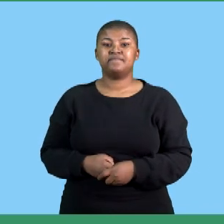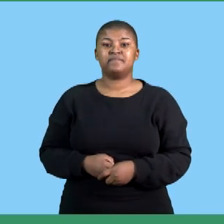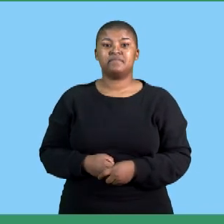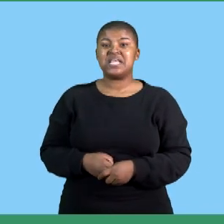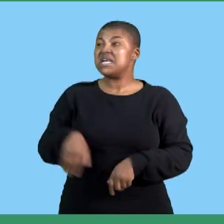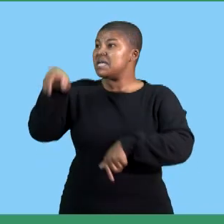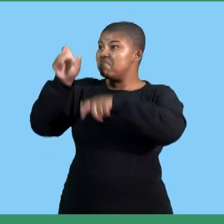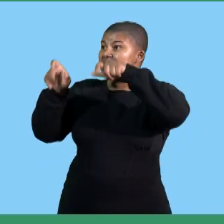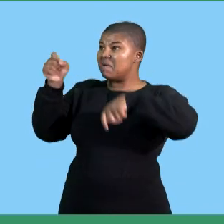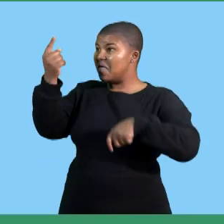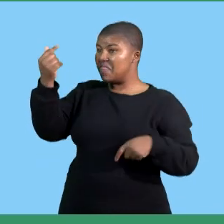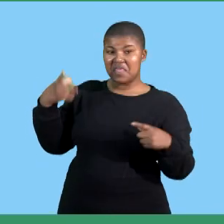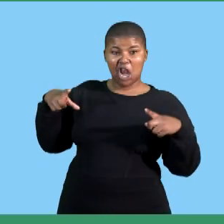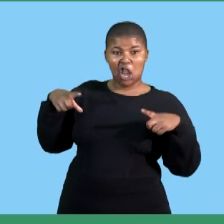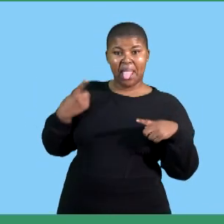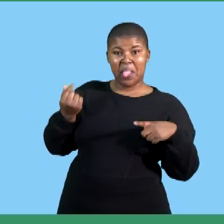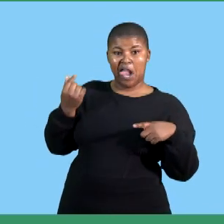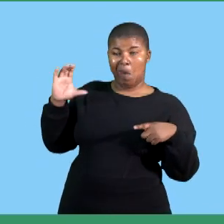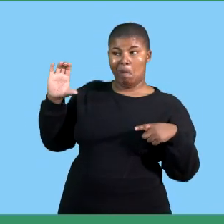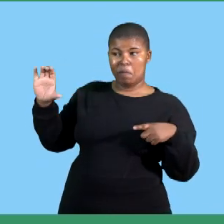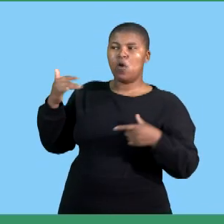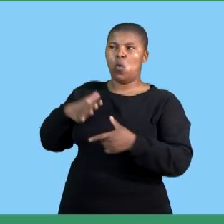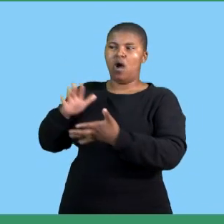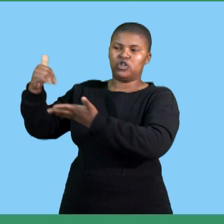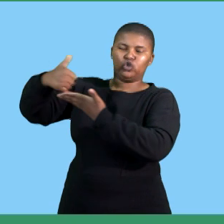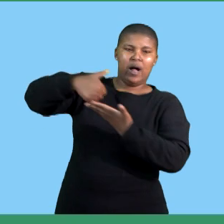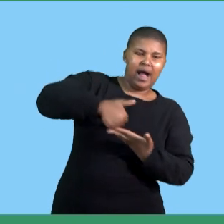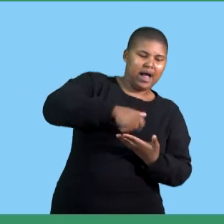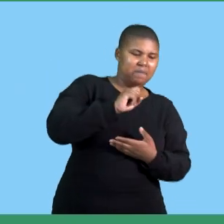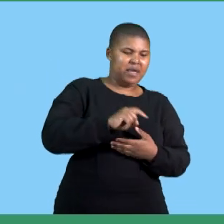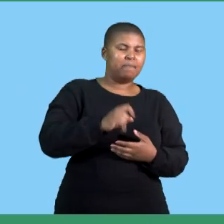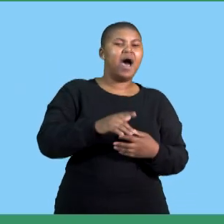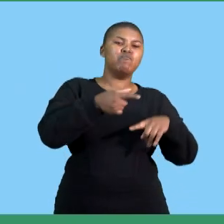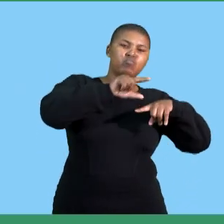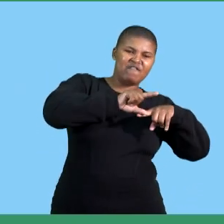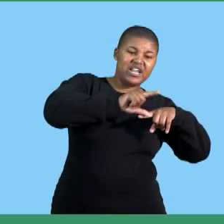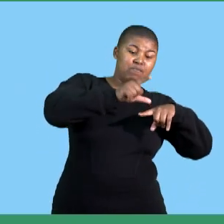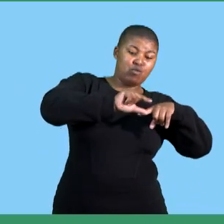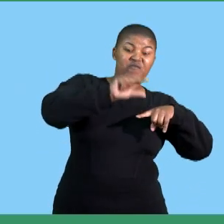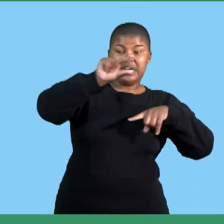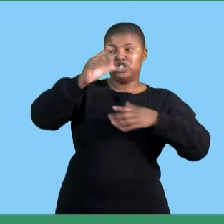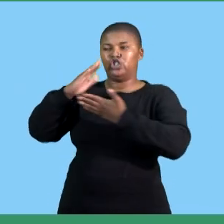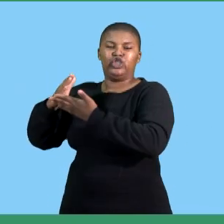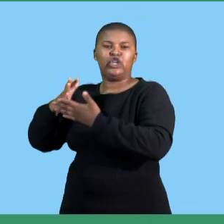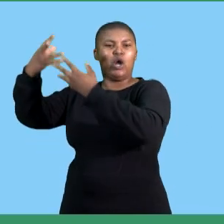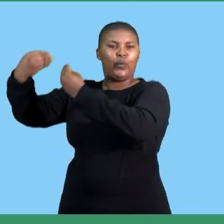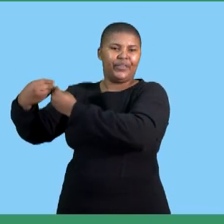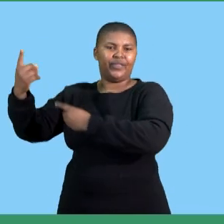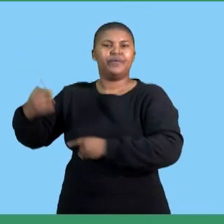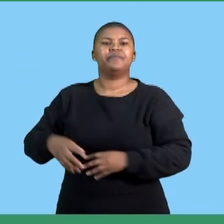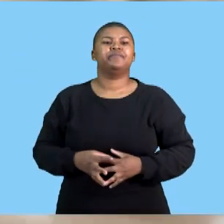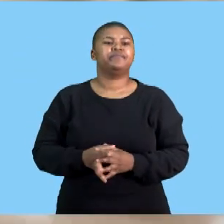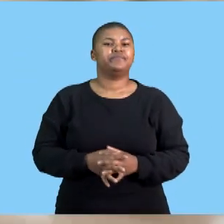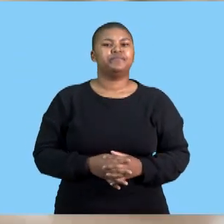Wealthy business people who want to invest in promising small businesses in return for a profit share in the